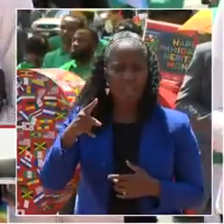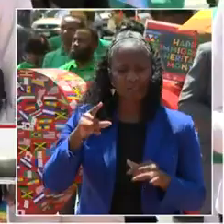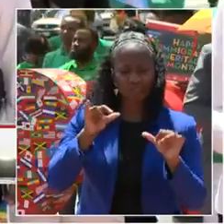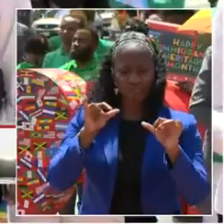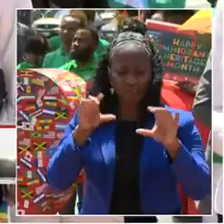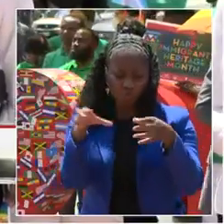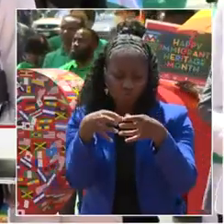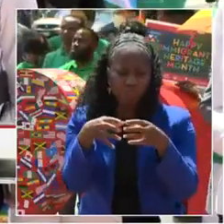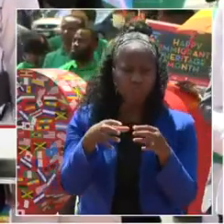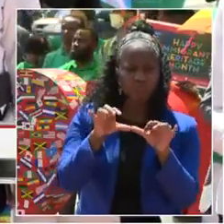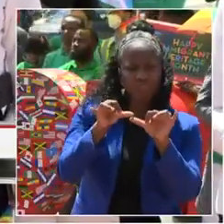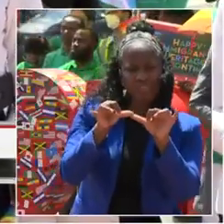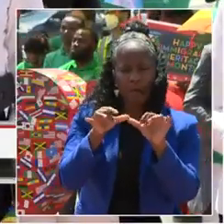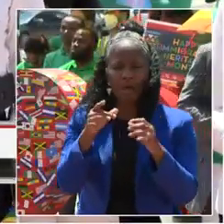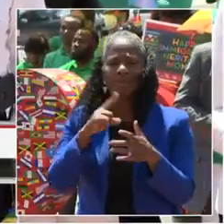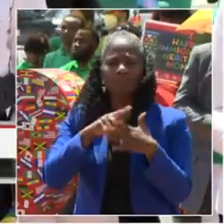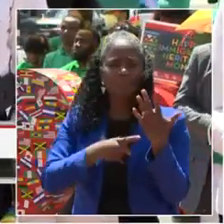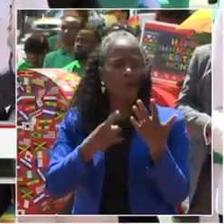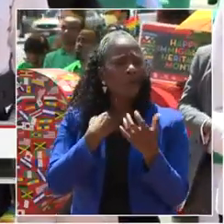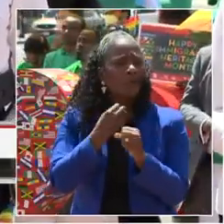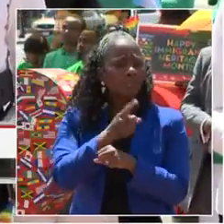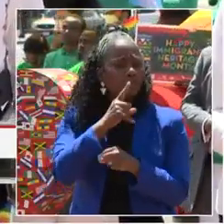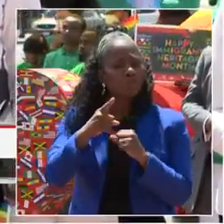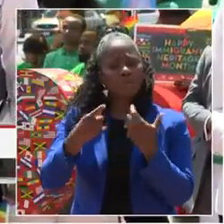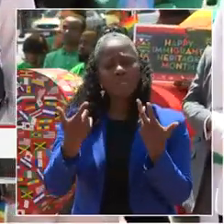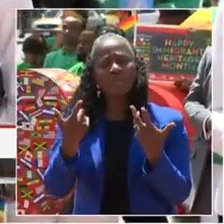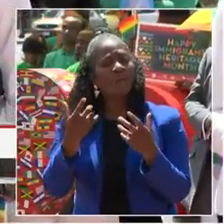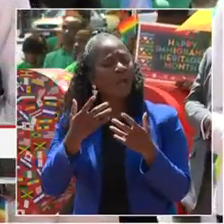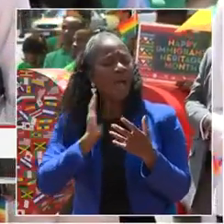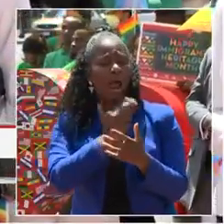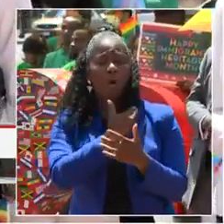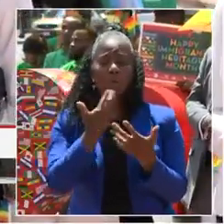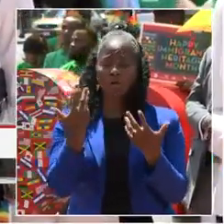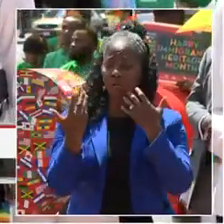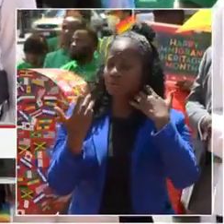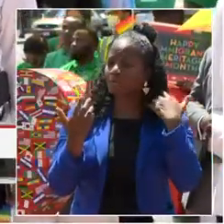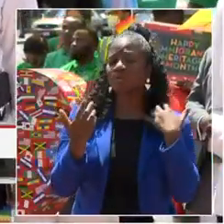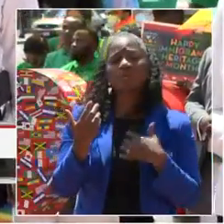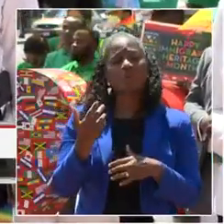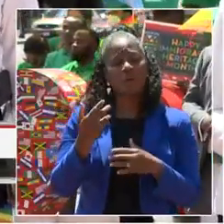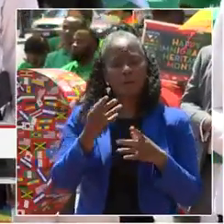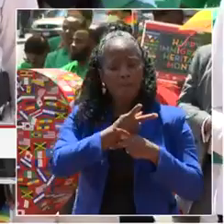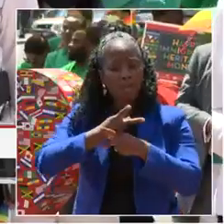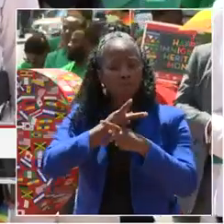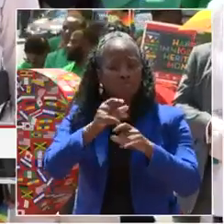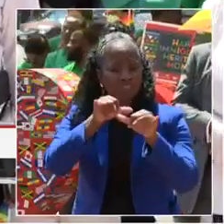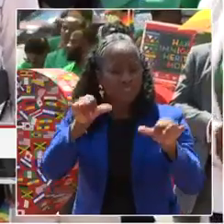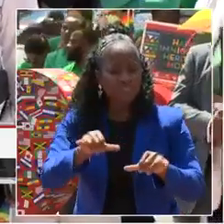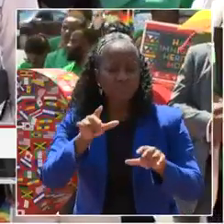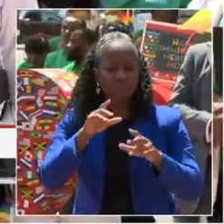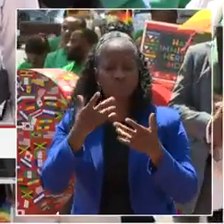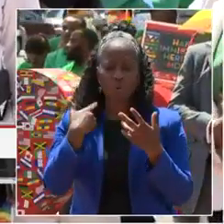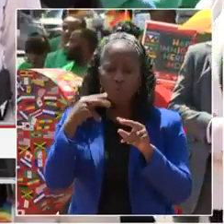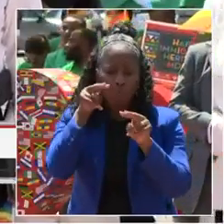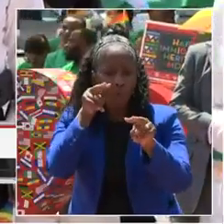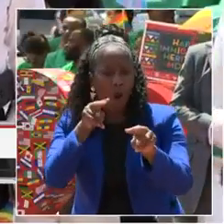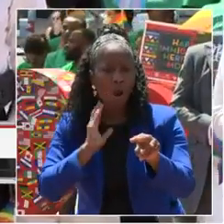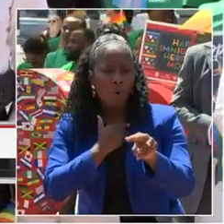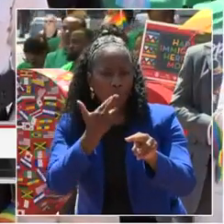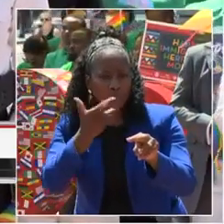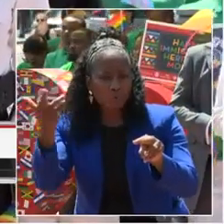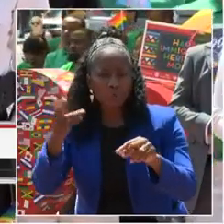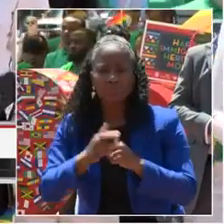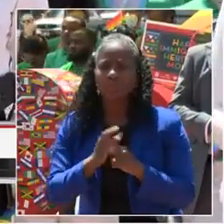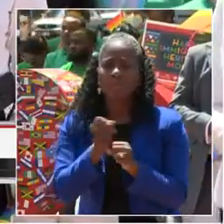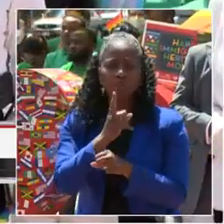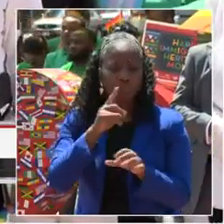people and get our resources out there. Our Fire Operations Center is up to monitor resources throughout the city. It's important that we do